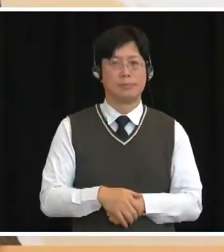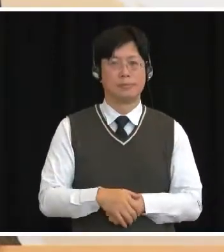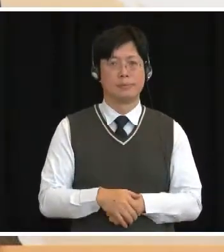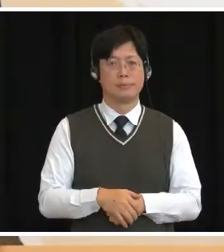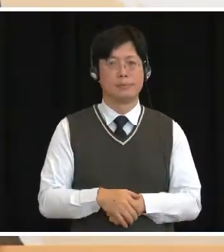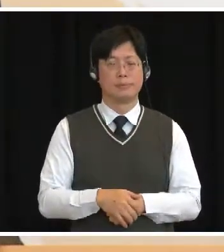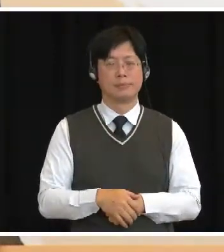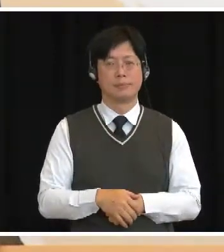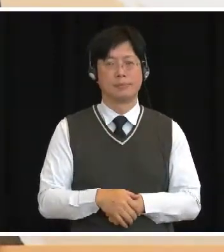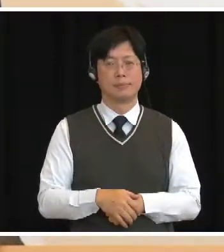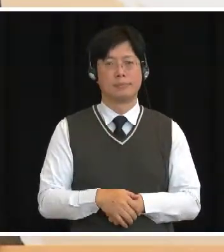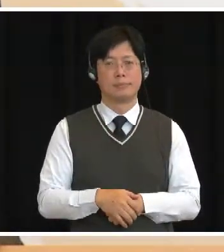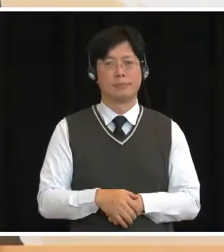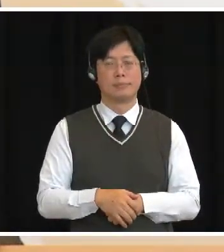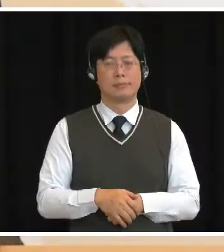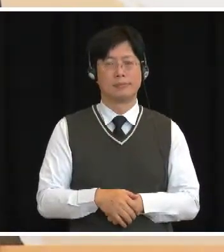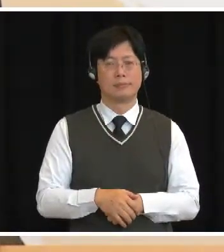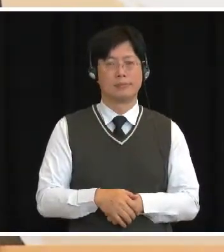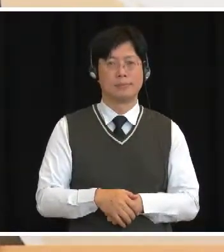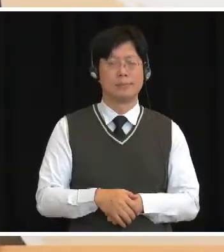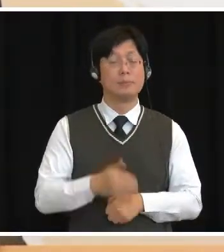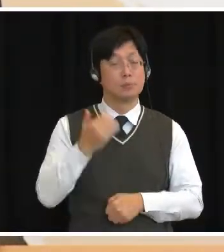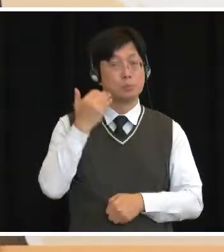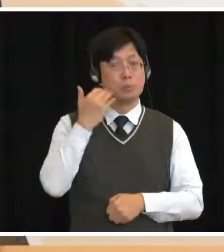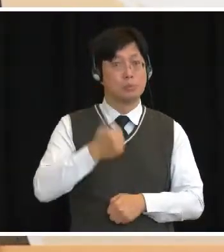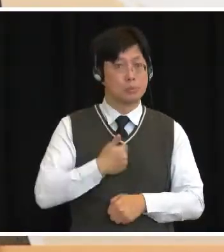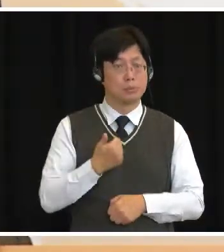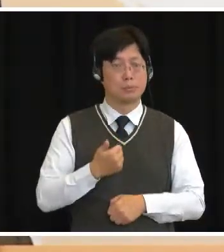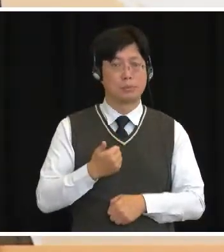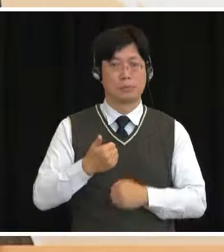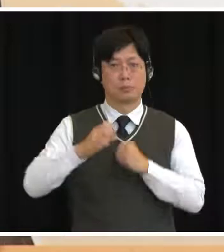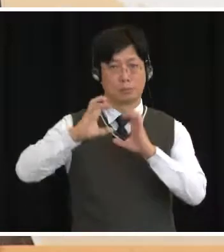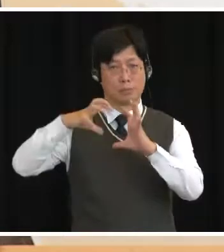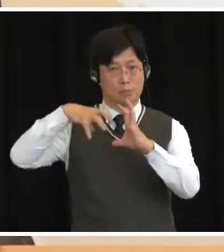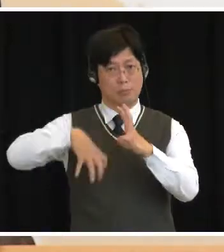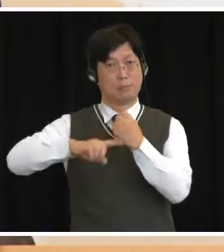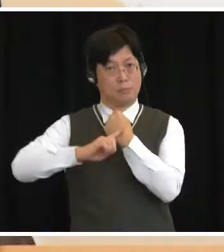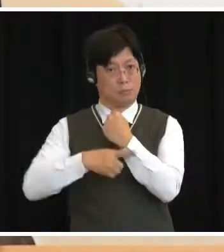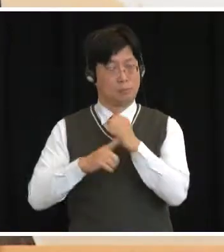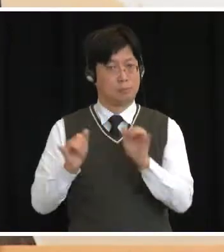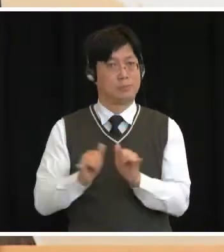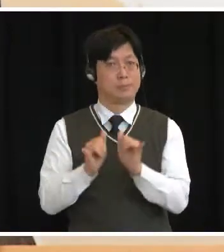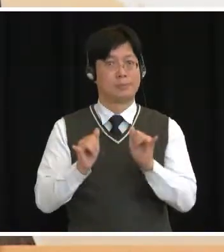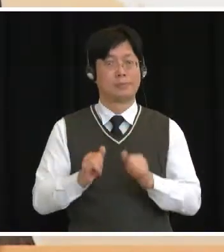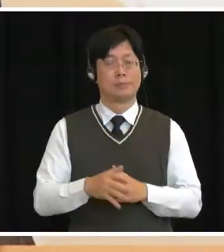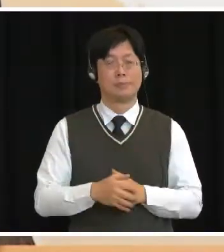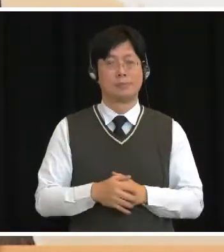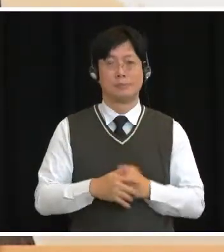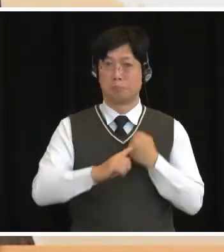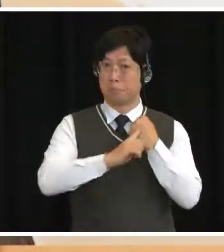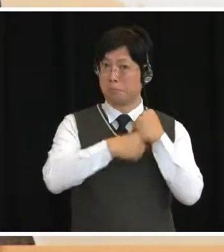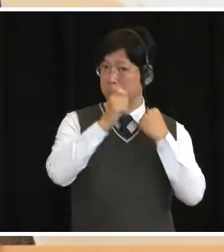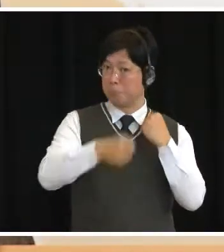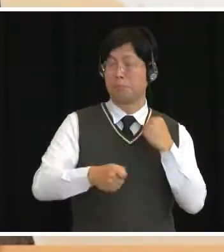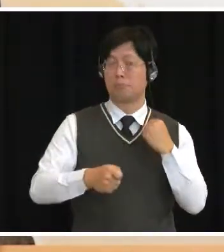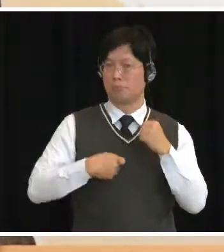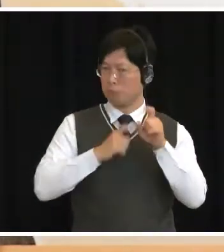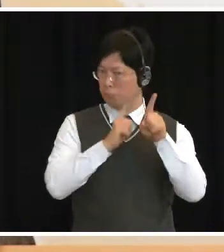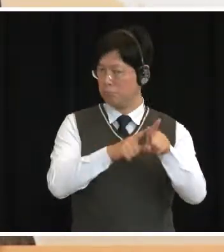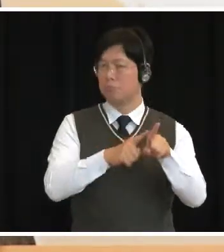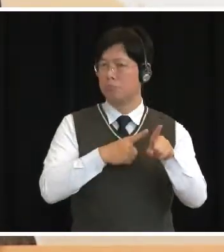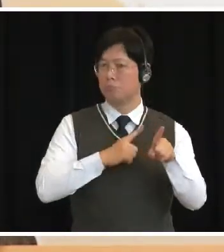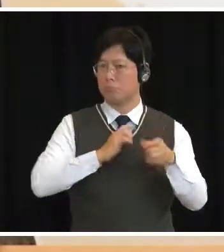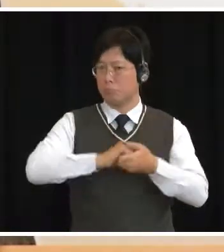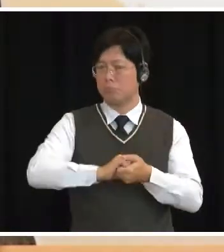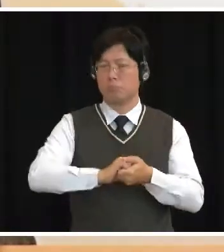there has to be made a decision by the judge what would be the prevailing, the domestic provision of the CSC.